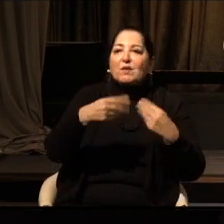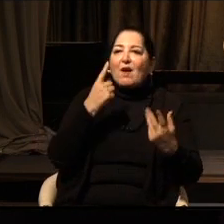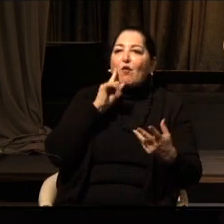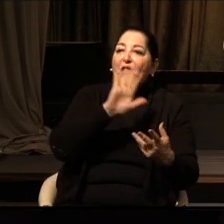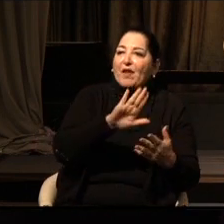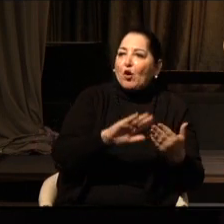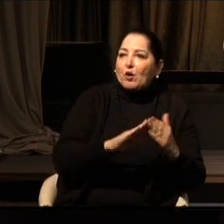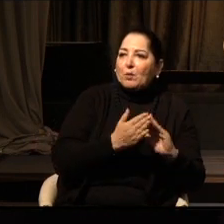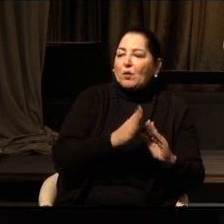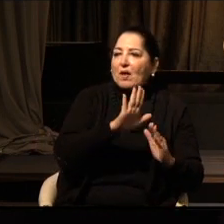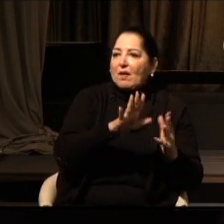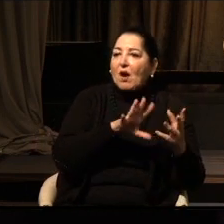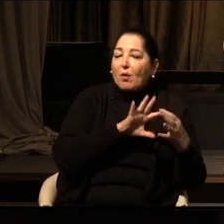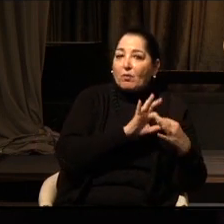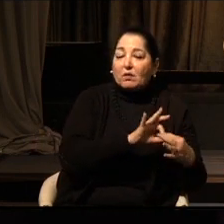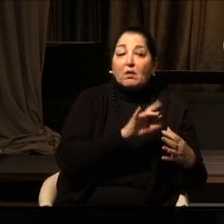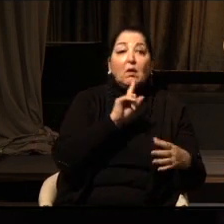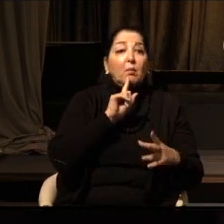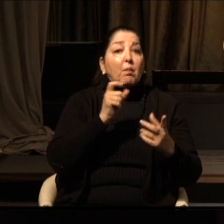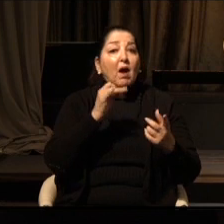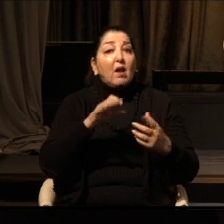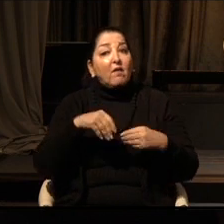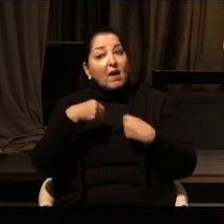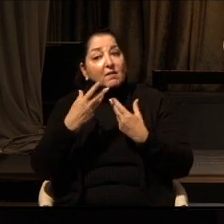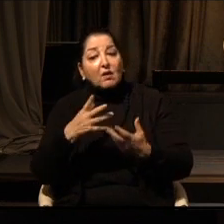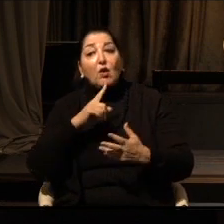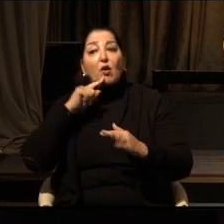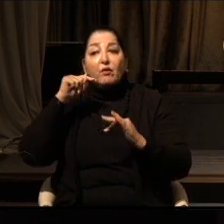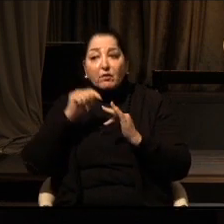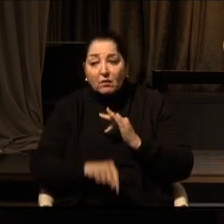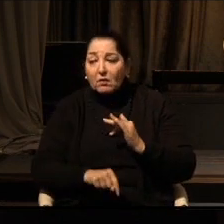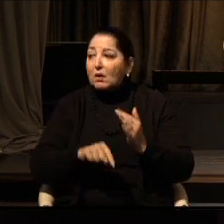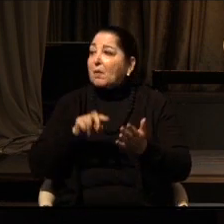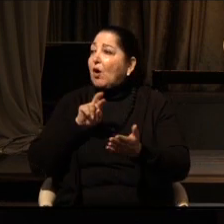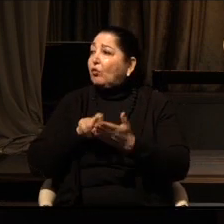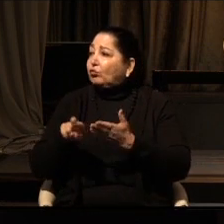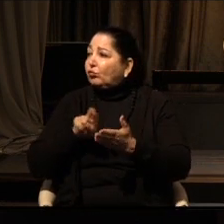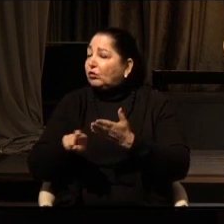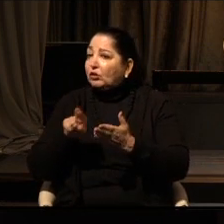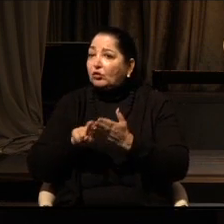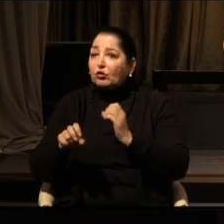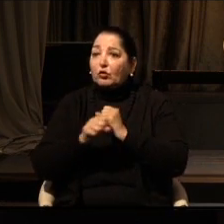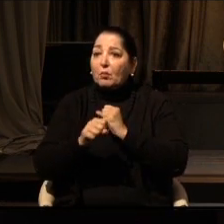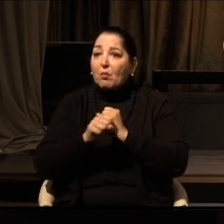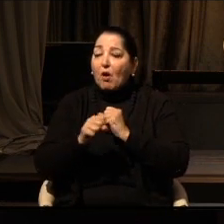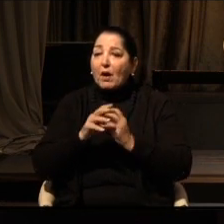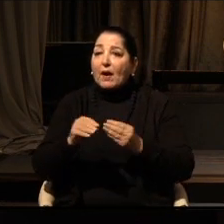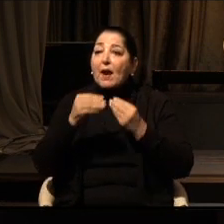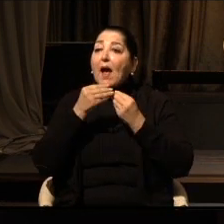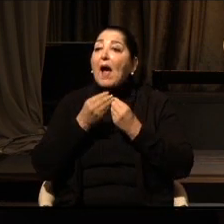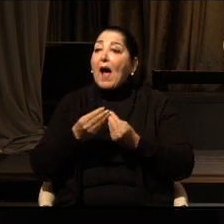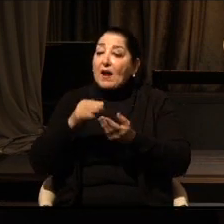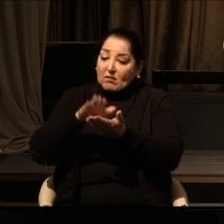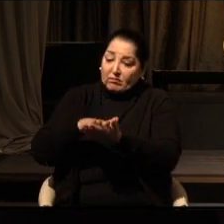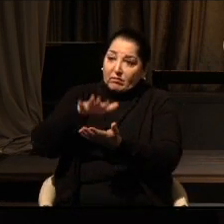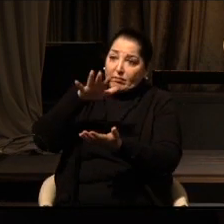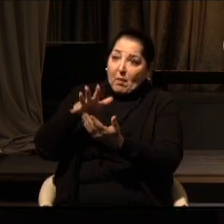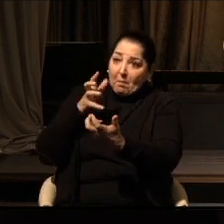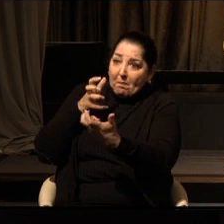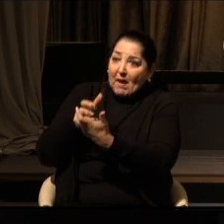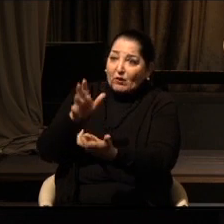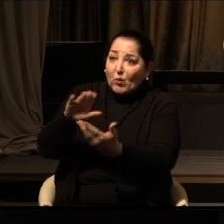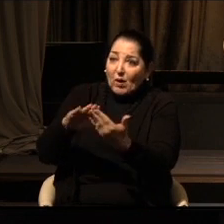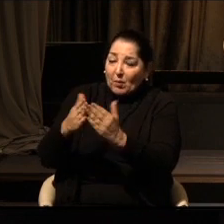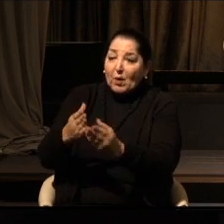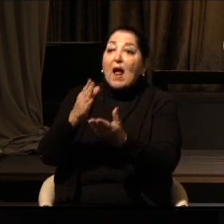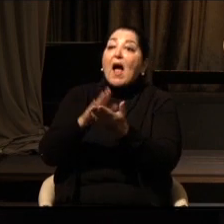sends a presenter a thorough, well-researched, market-specific proposal, and it's ignored because it's lost in the pile. And I think the system